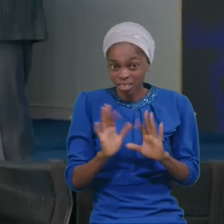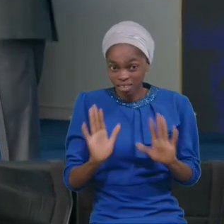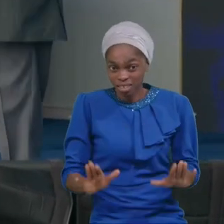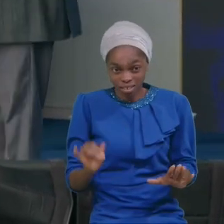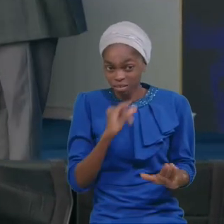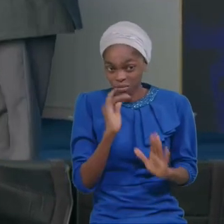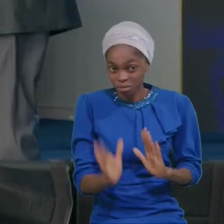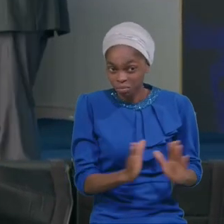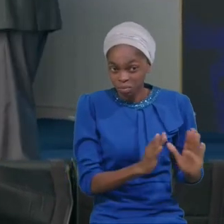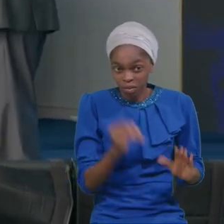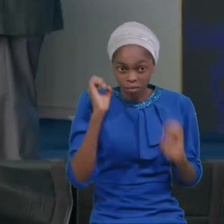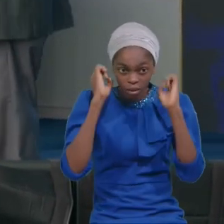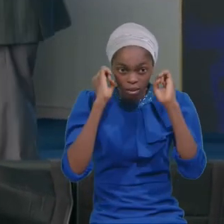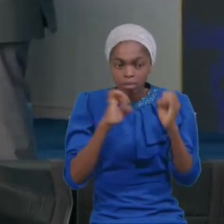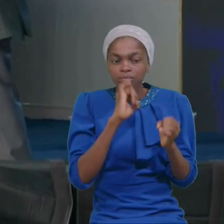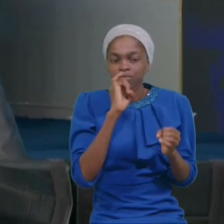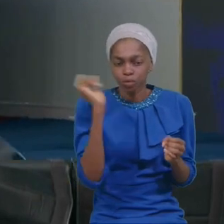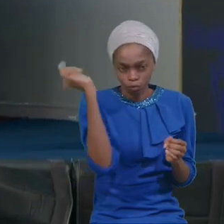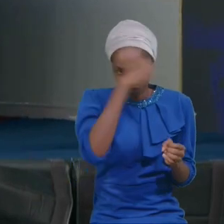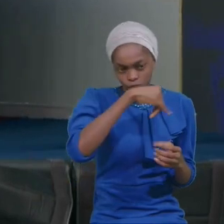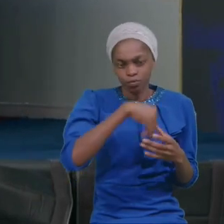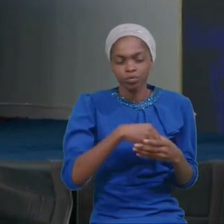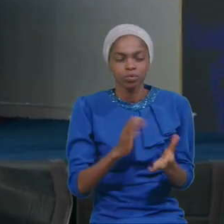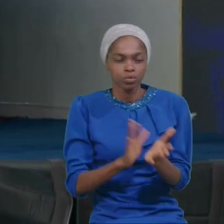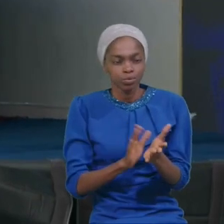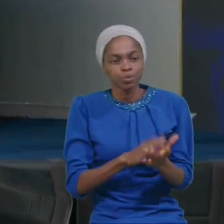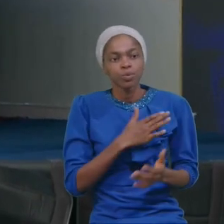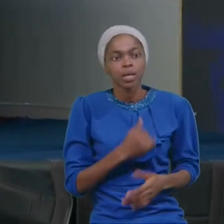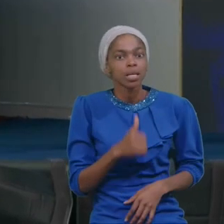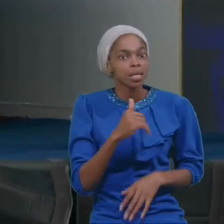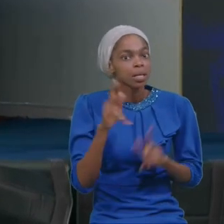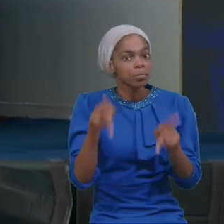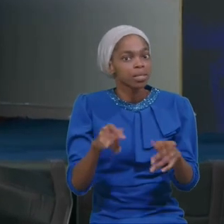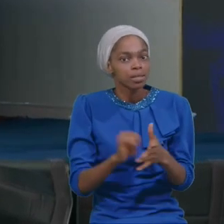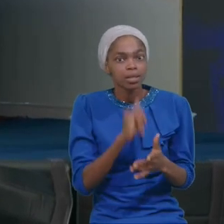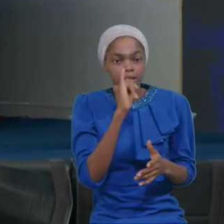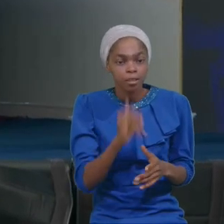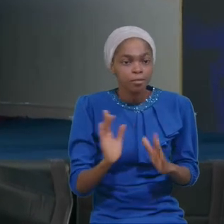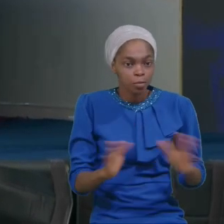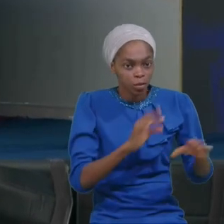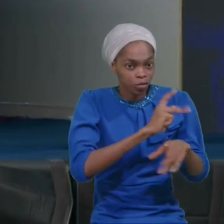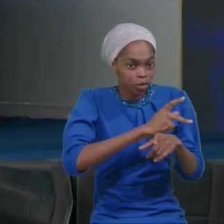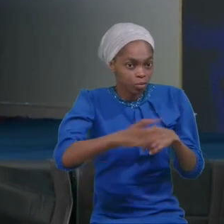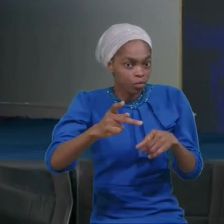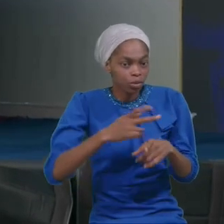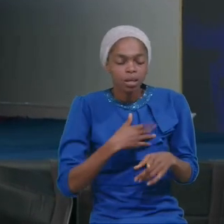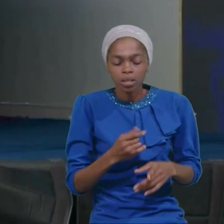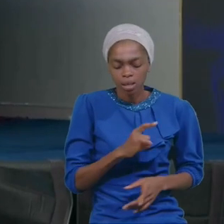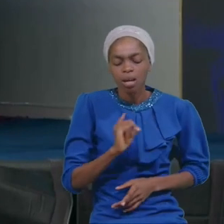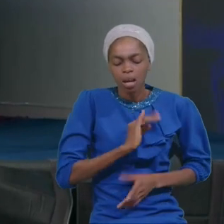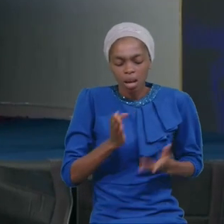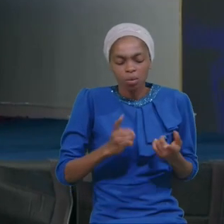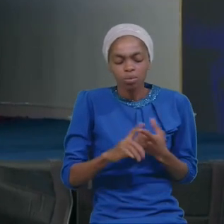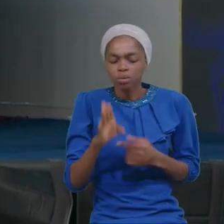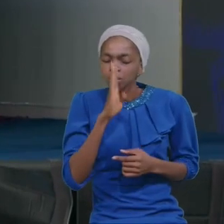profession, and he says, I want to be, I want to be, I want to be this in the future. I will say, how are you